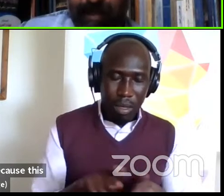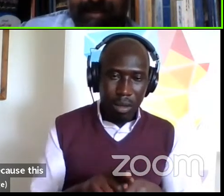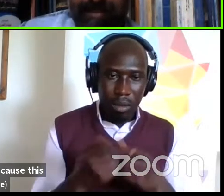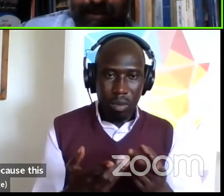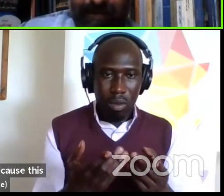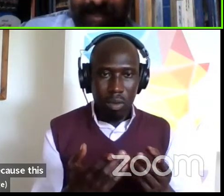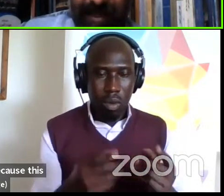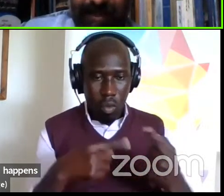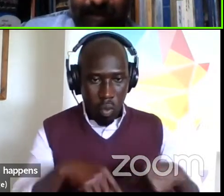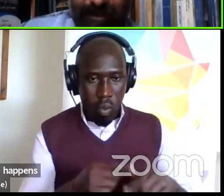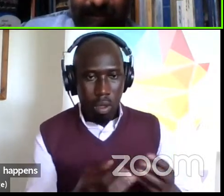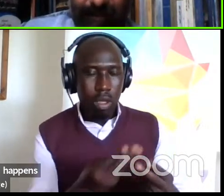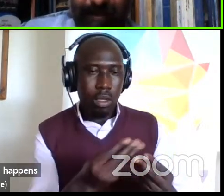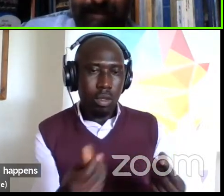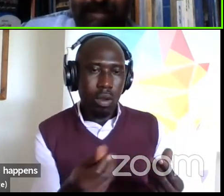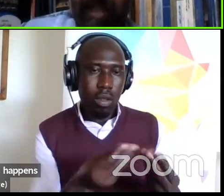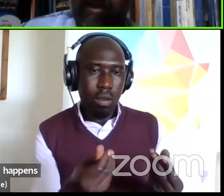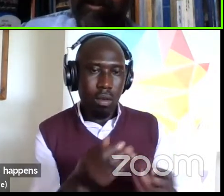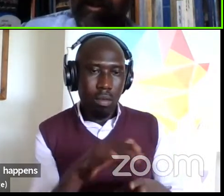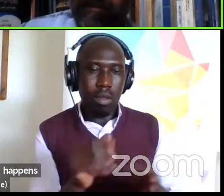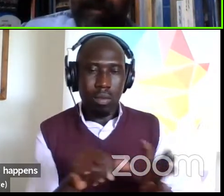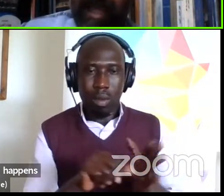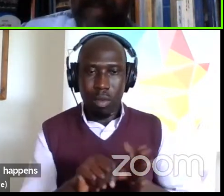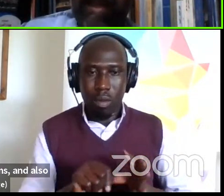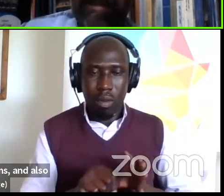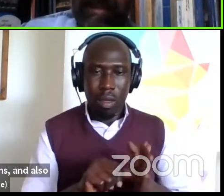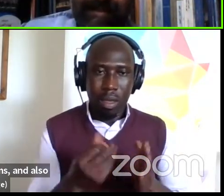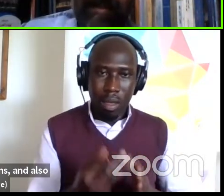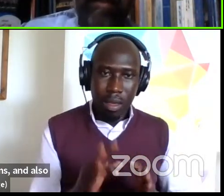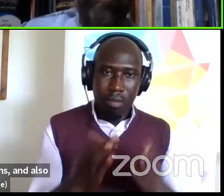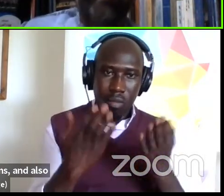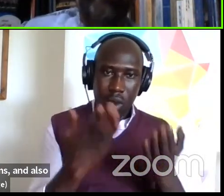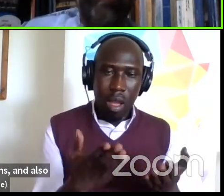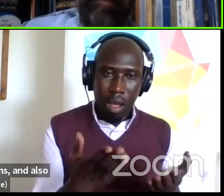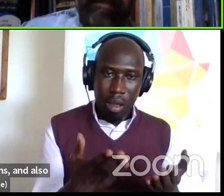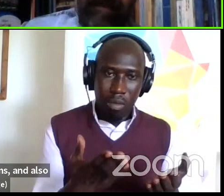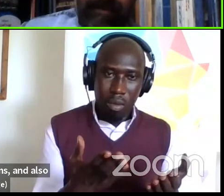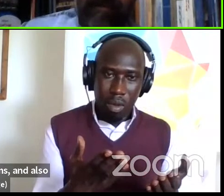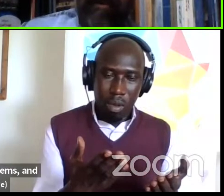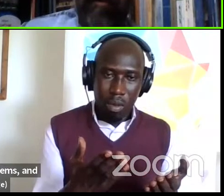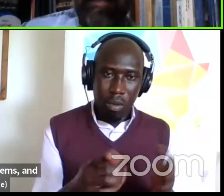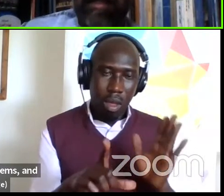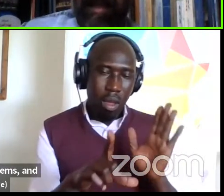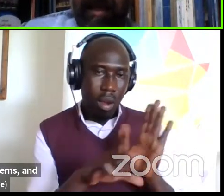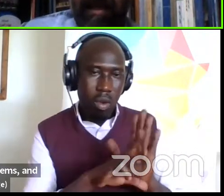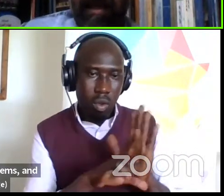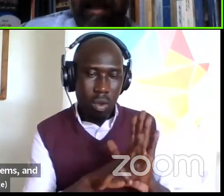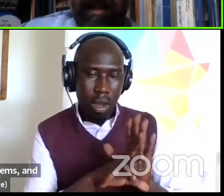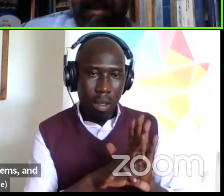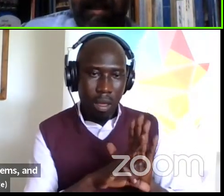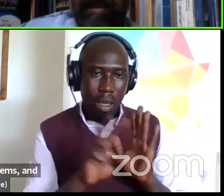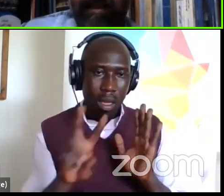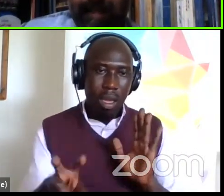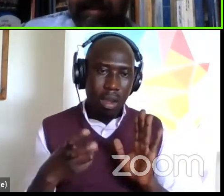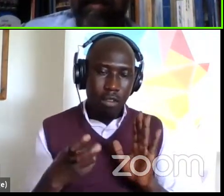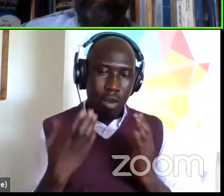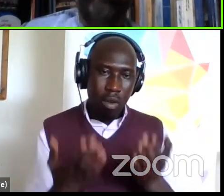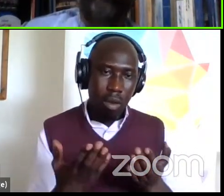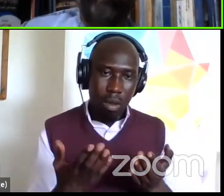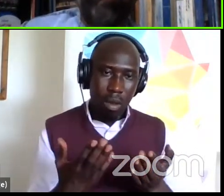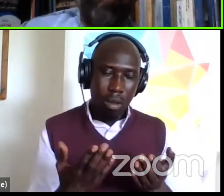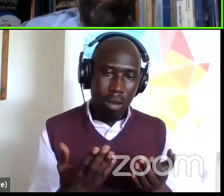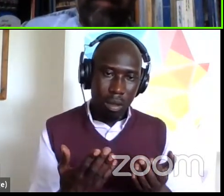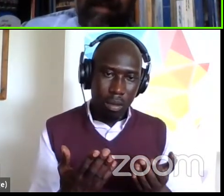think we will solve the most of the problems. And also, if we have a real legal review from the